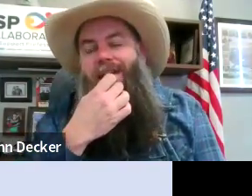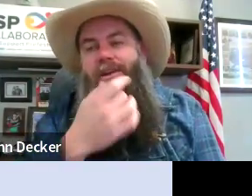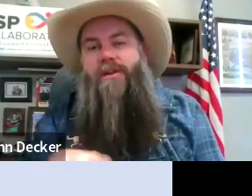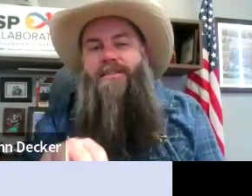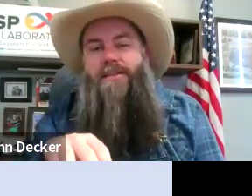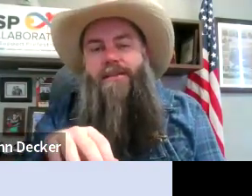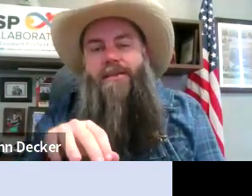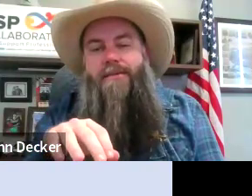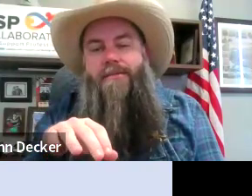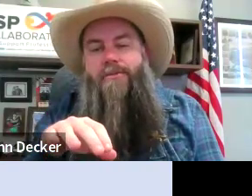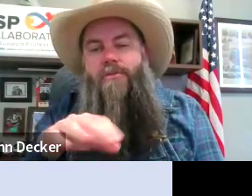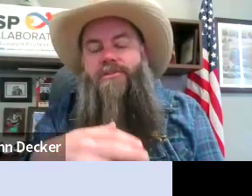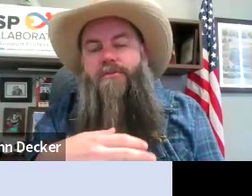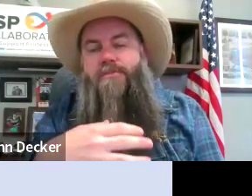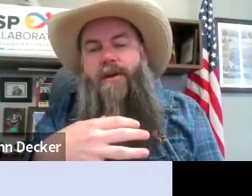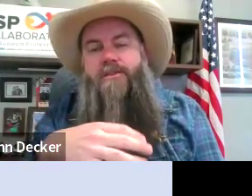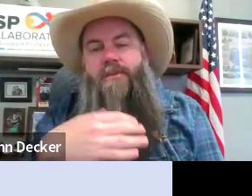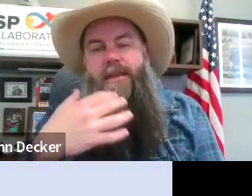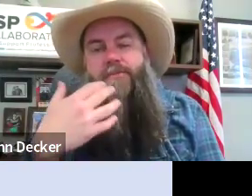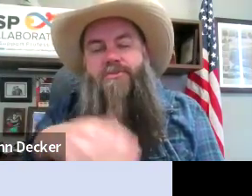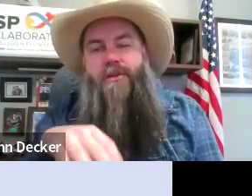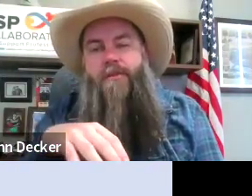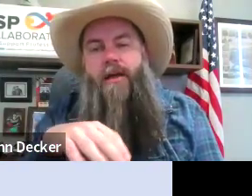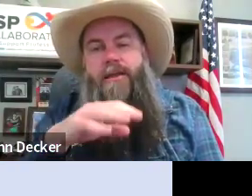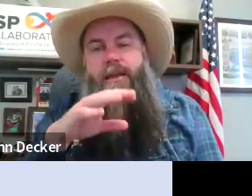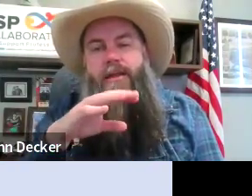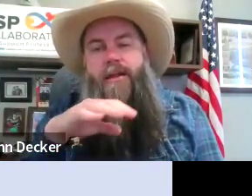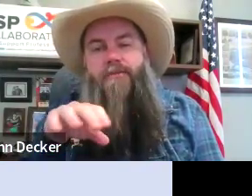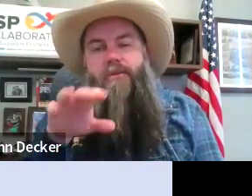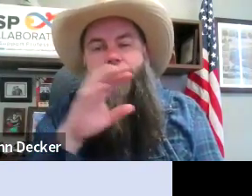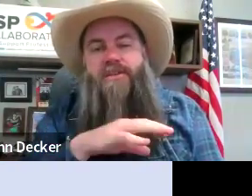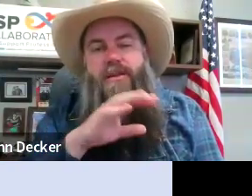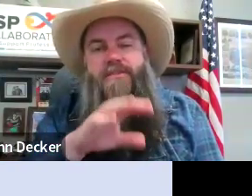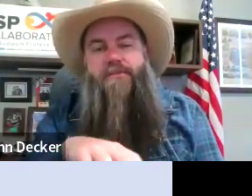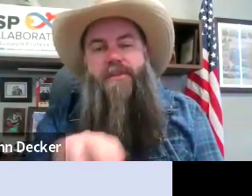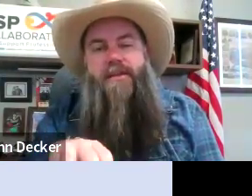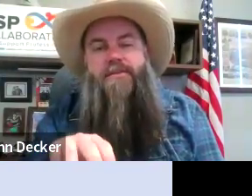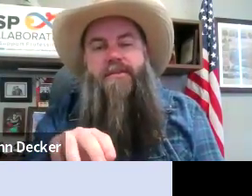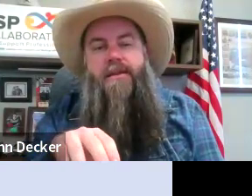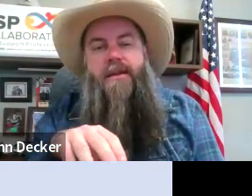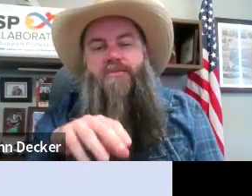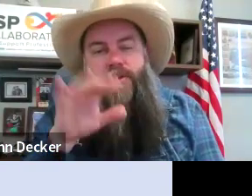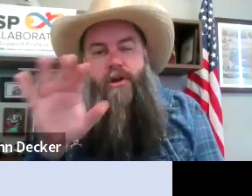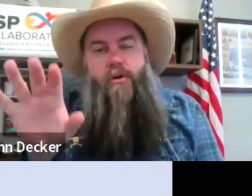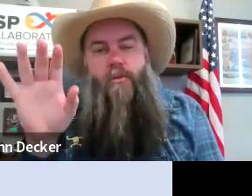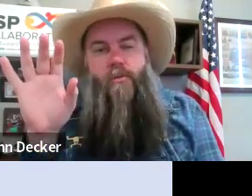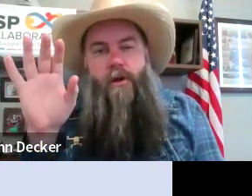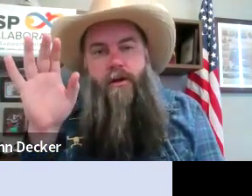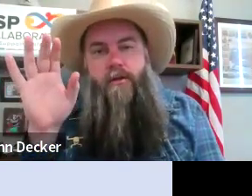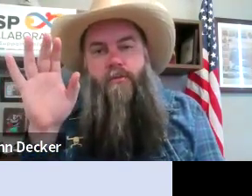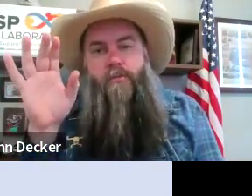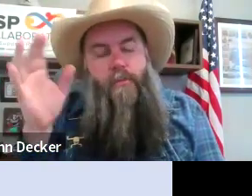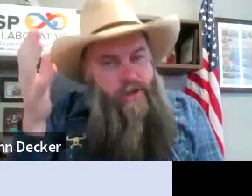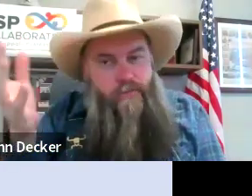And increasingly, you as service providers being able to streamline any of your administrative type of things, because we